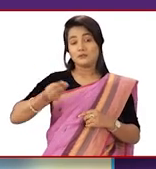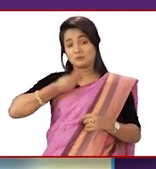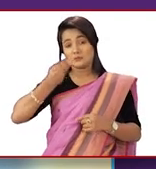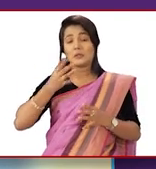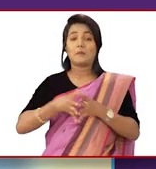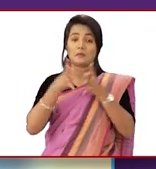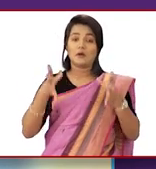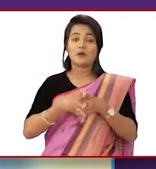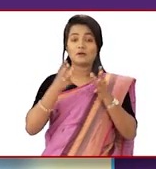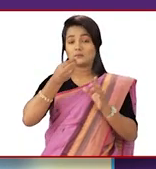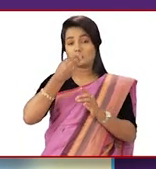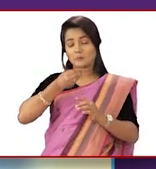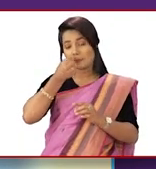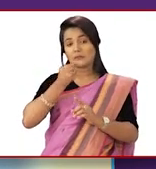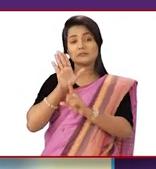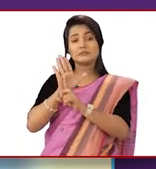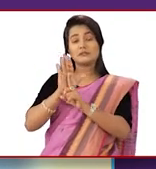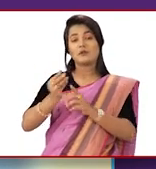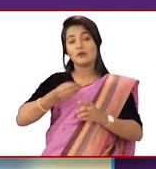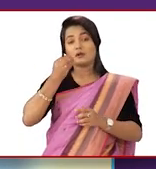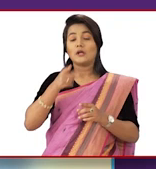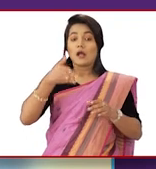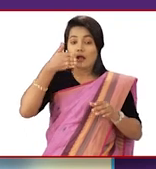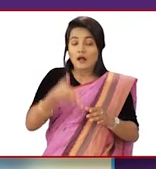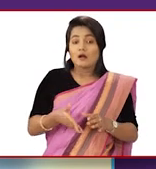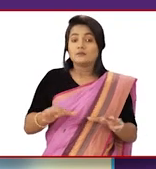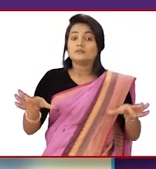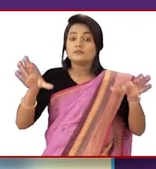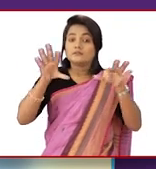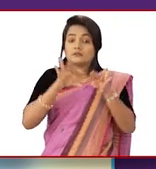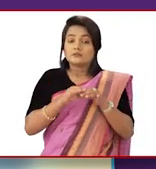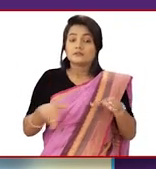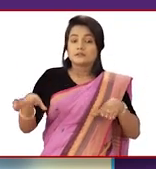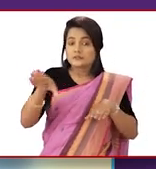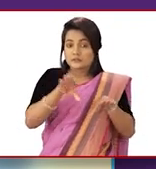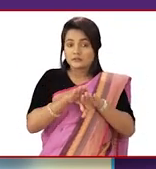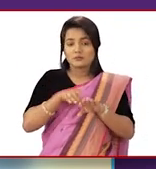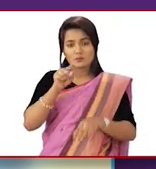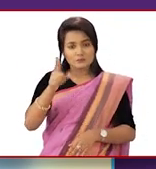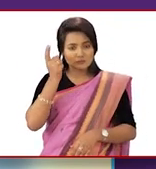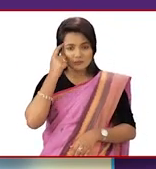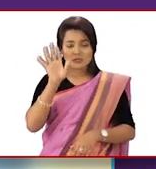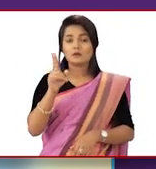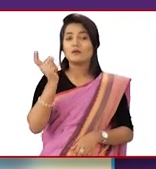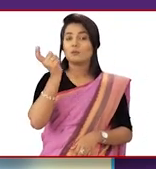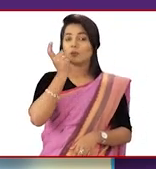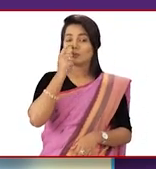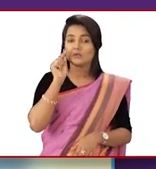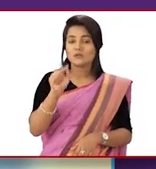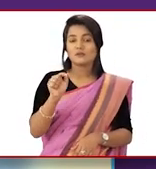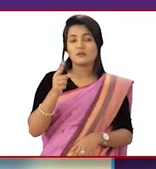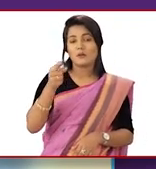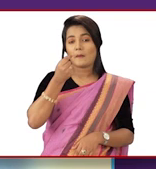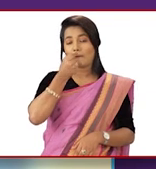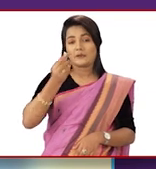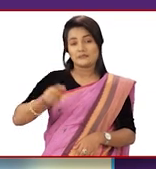you think the combination is right? In the sense that, do you think women who are feminists,